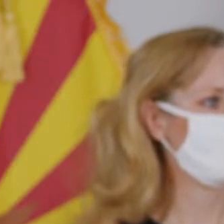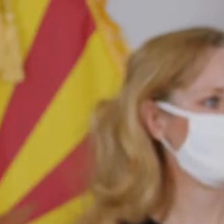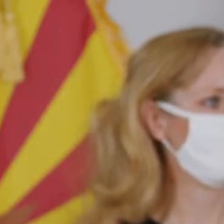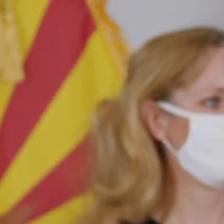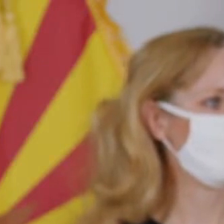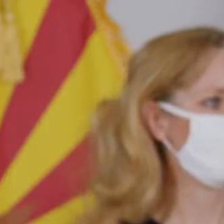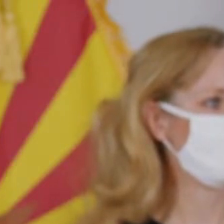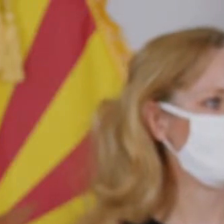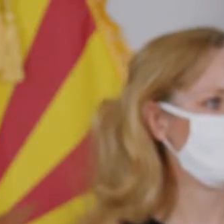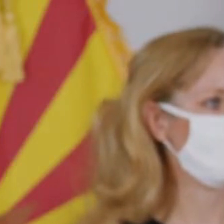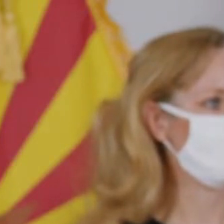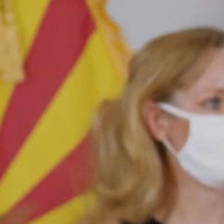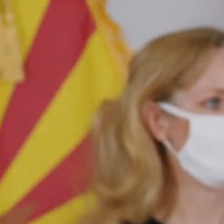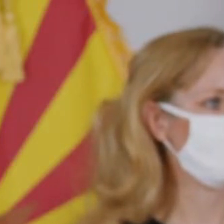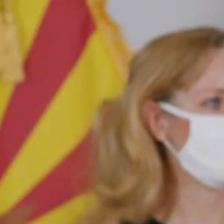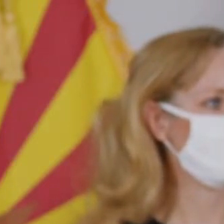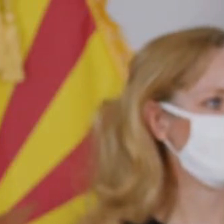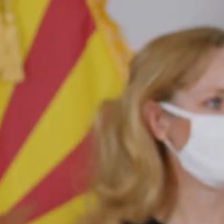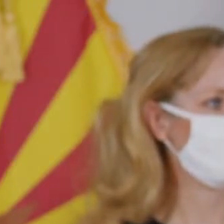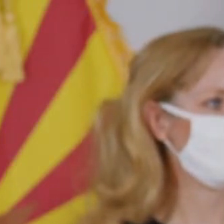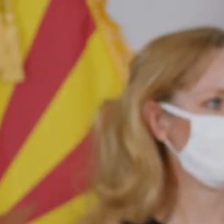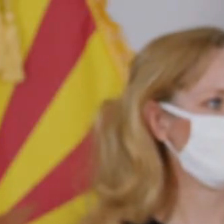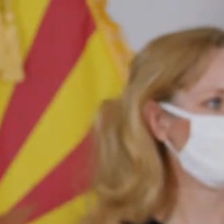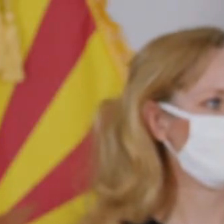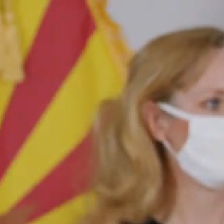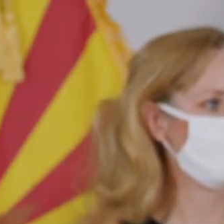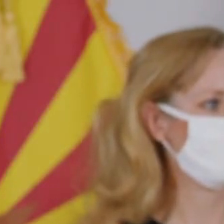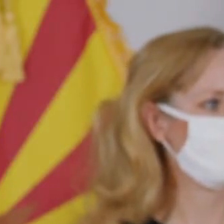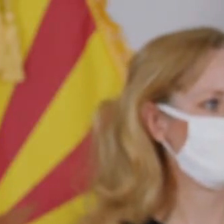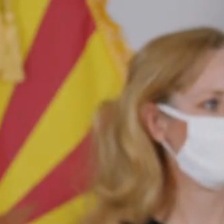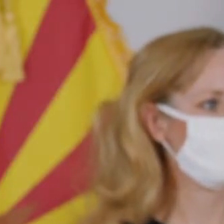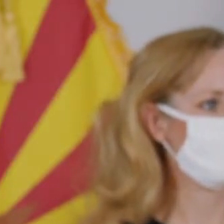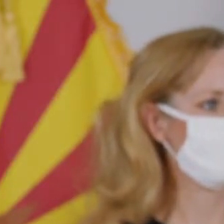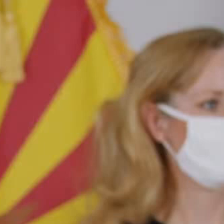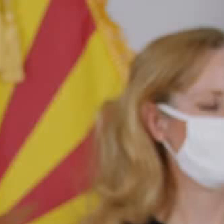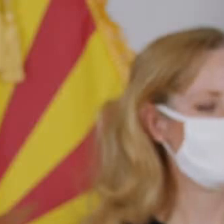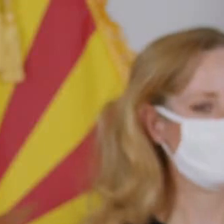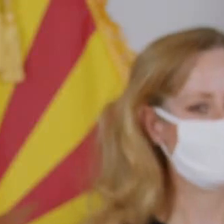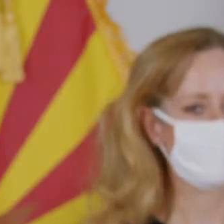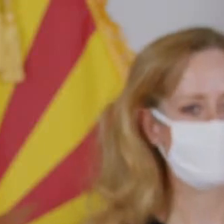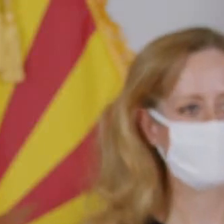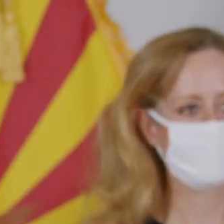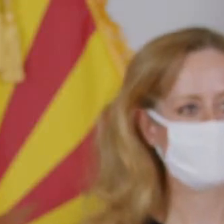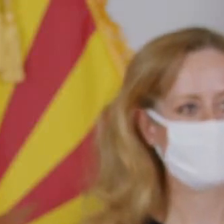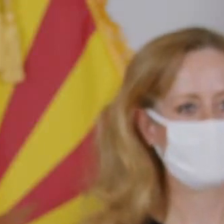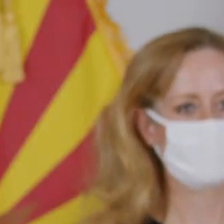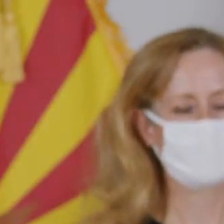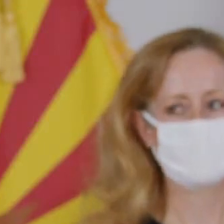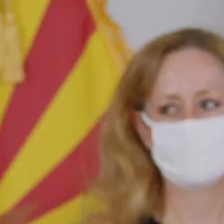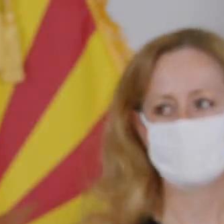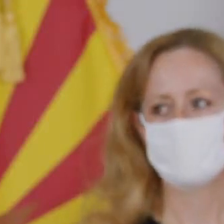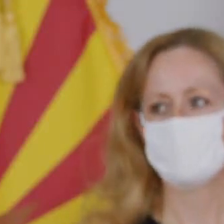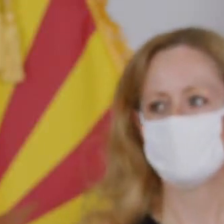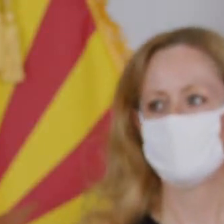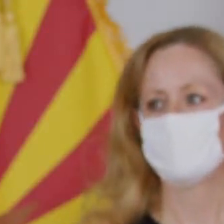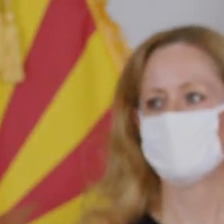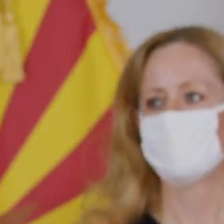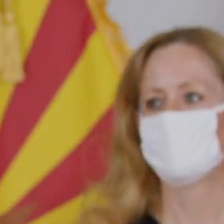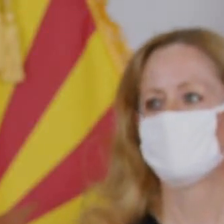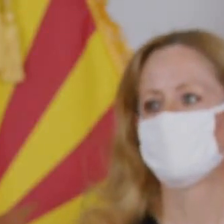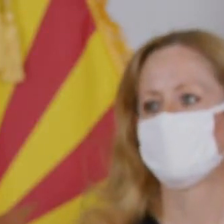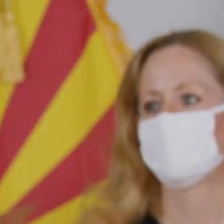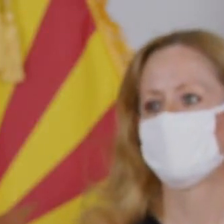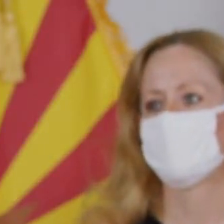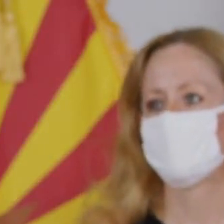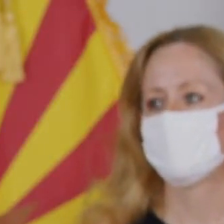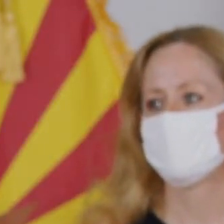empieza con ponernos todos la vacuna. Juntos podemos y debemos fortalecer la salud